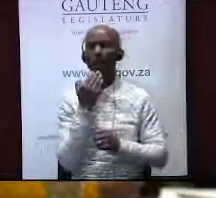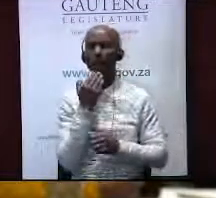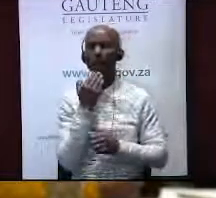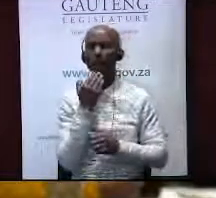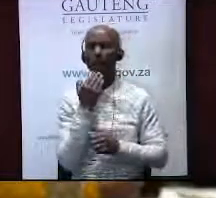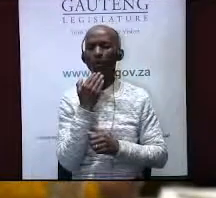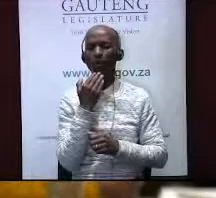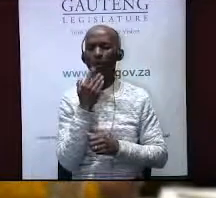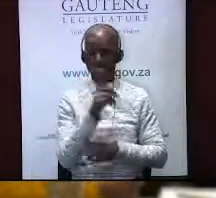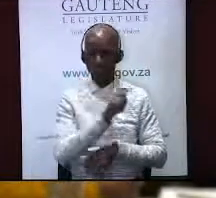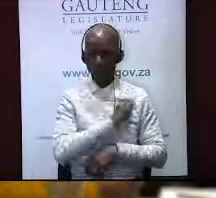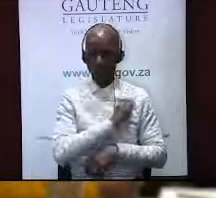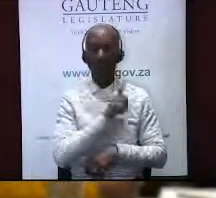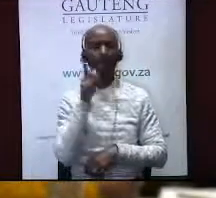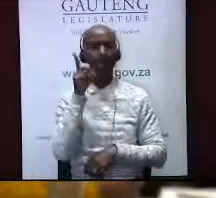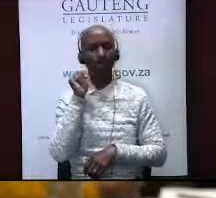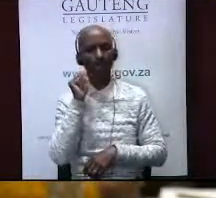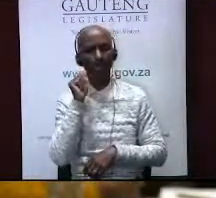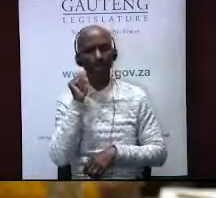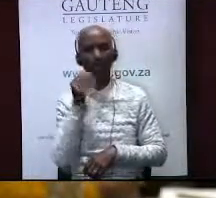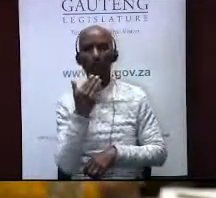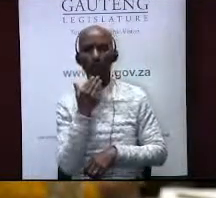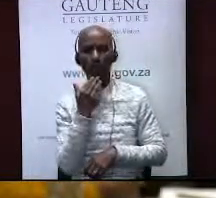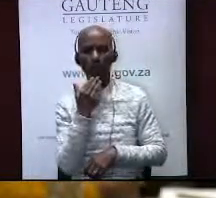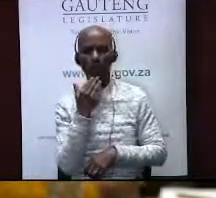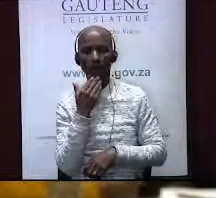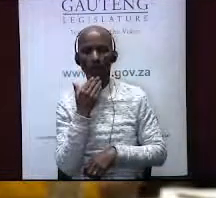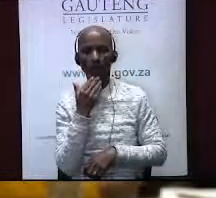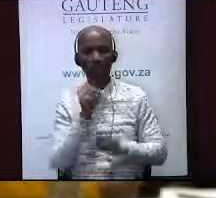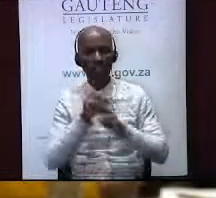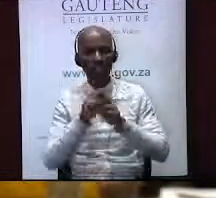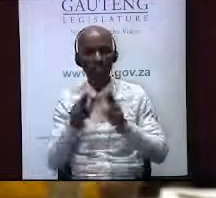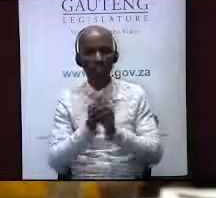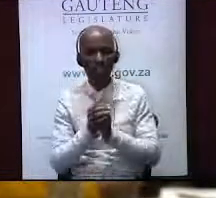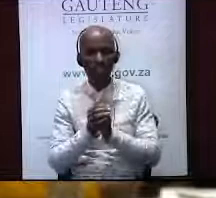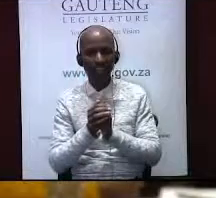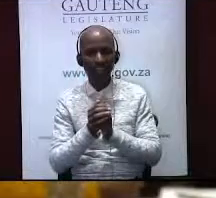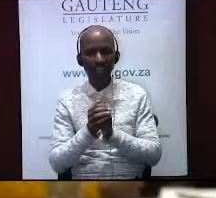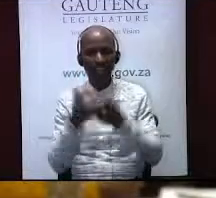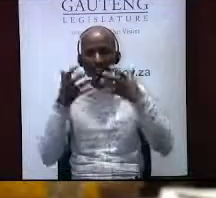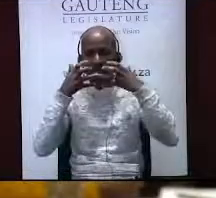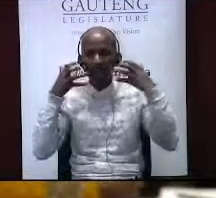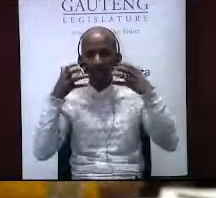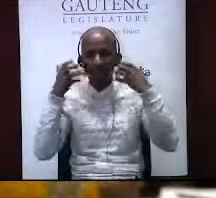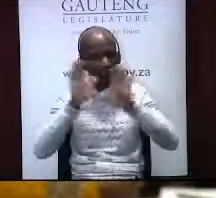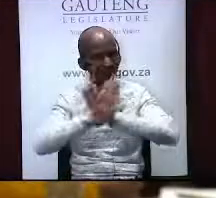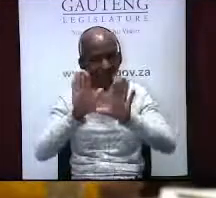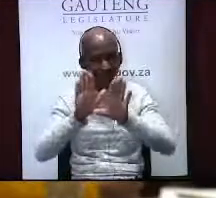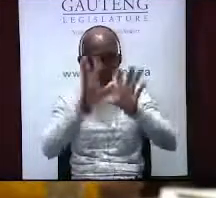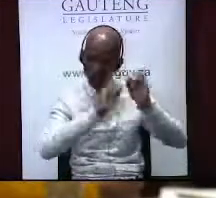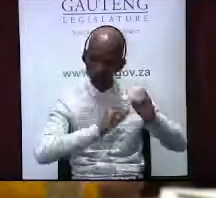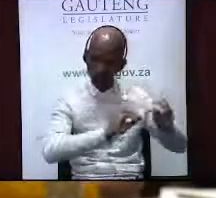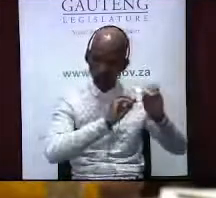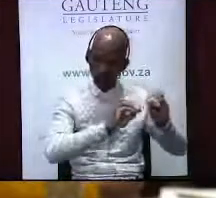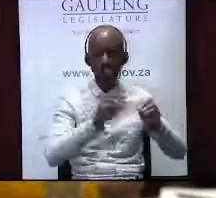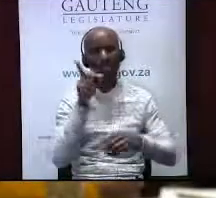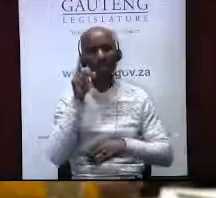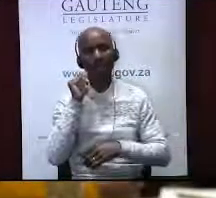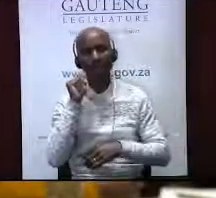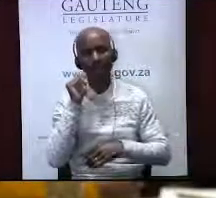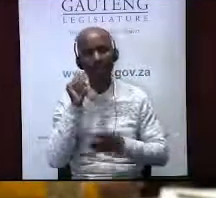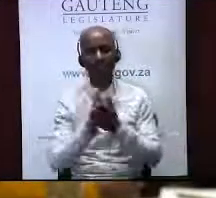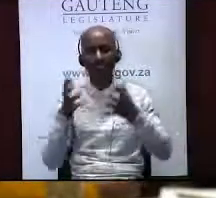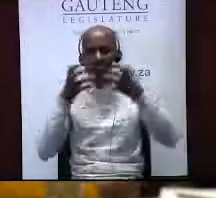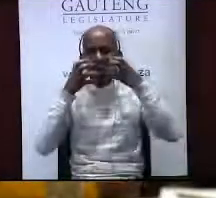the true man, that he's not a tiger. We teach men that they